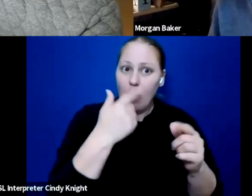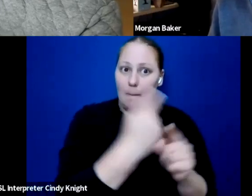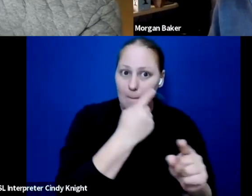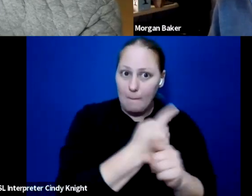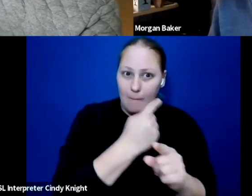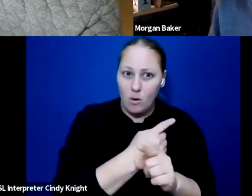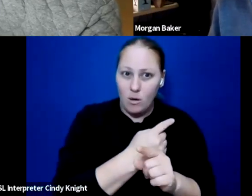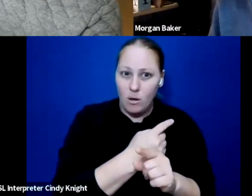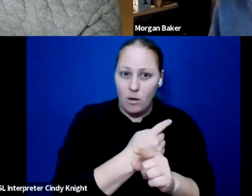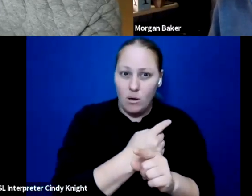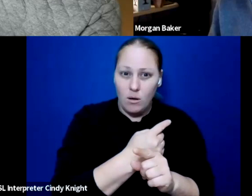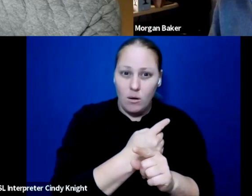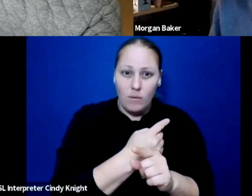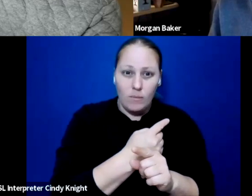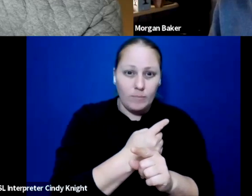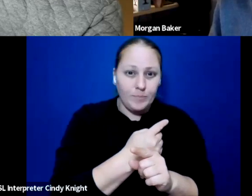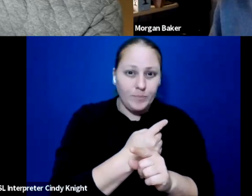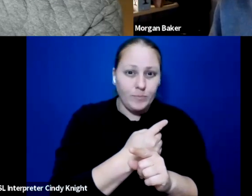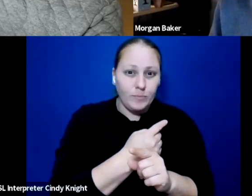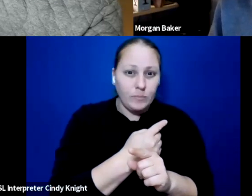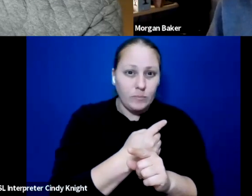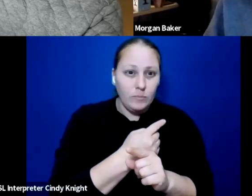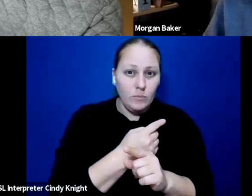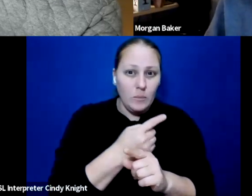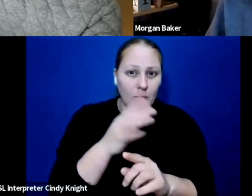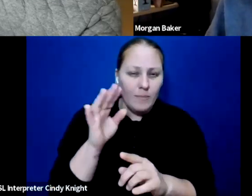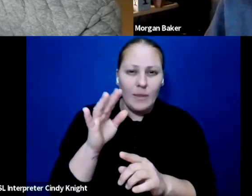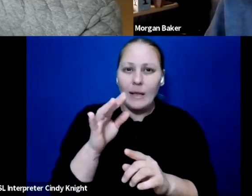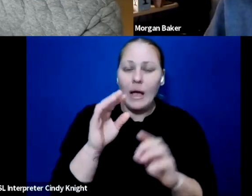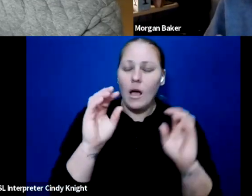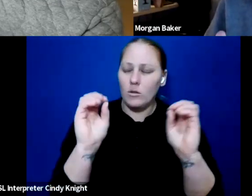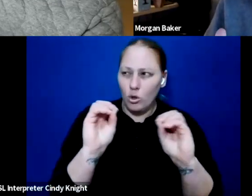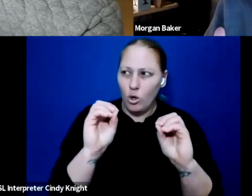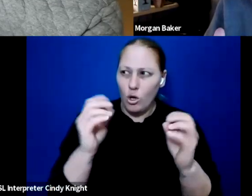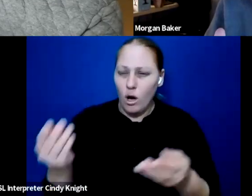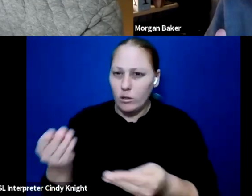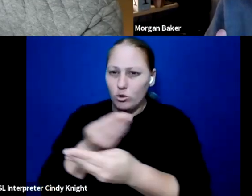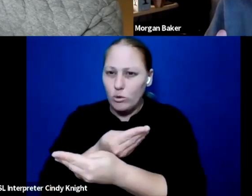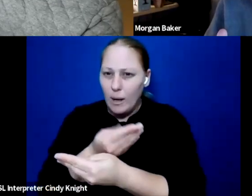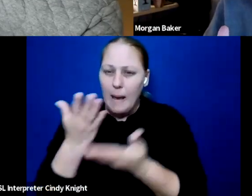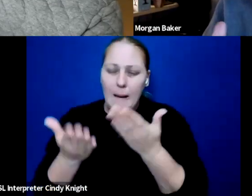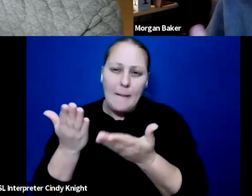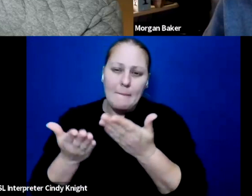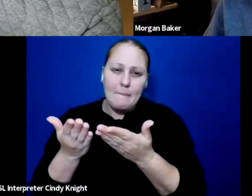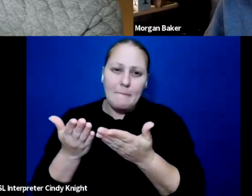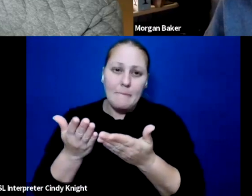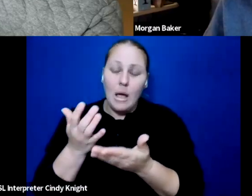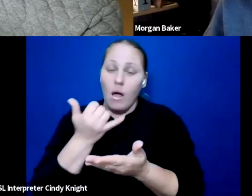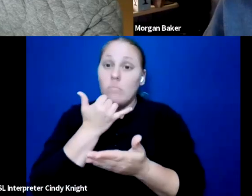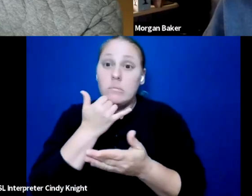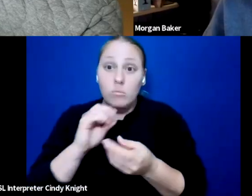Annalie, I don't know if you want to clarify that, but a non-transactional might be, say, a wrong